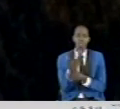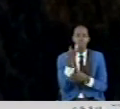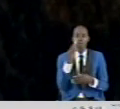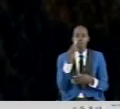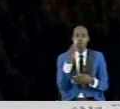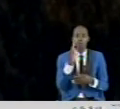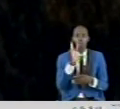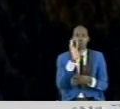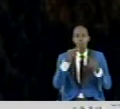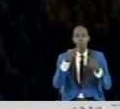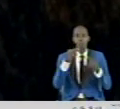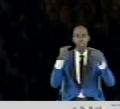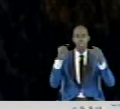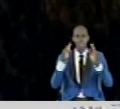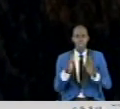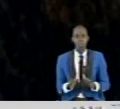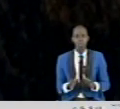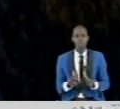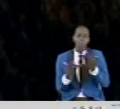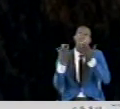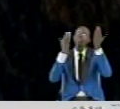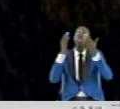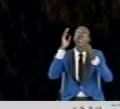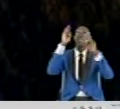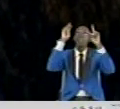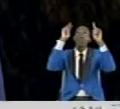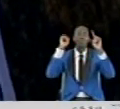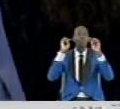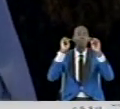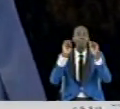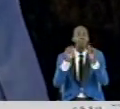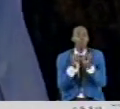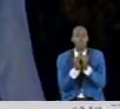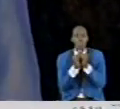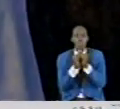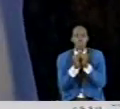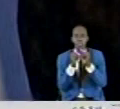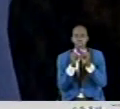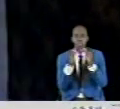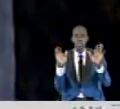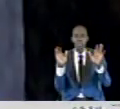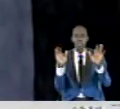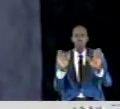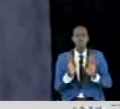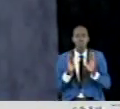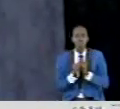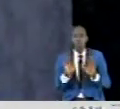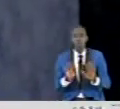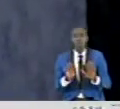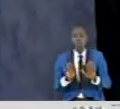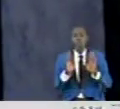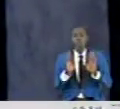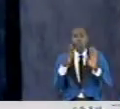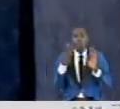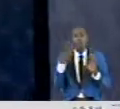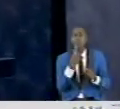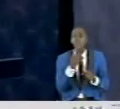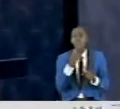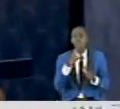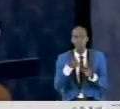might serve him without fear fear of cockroach fear serpent